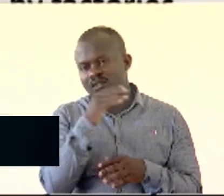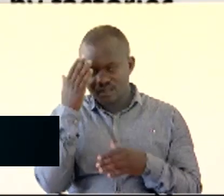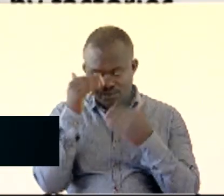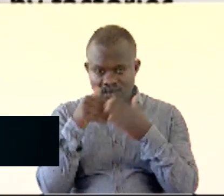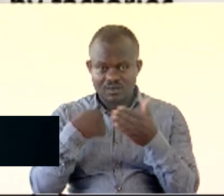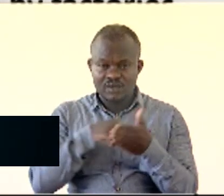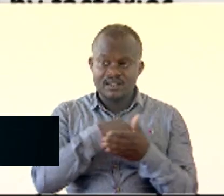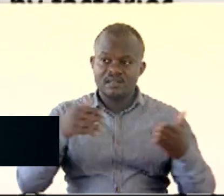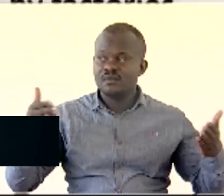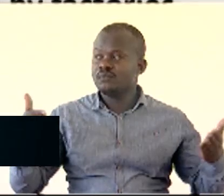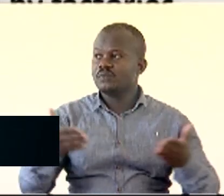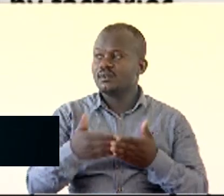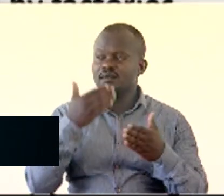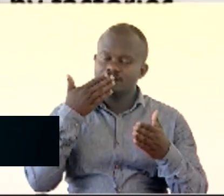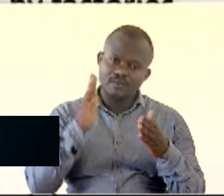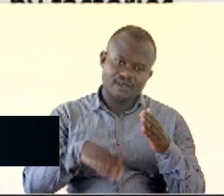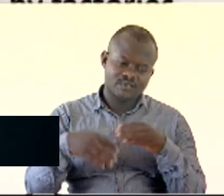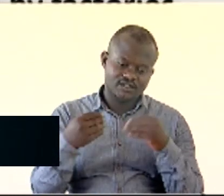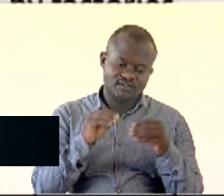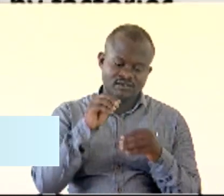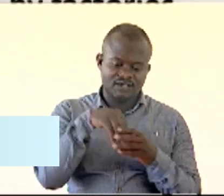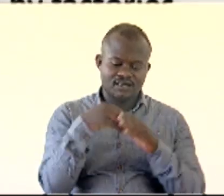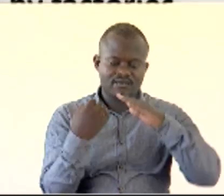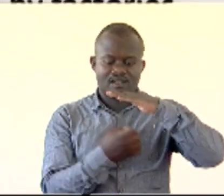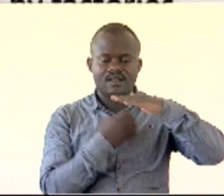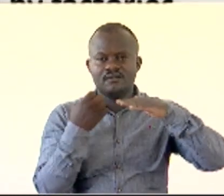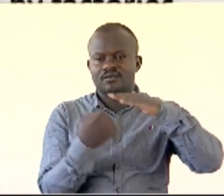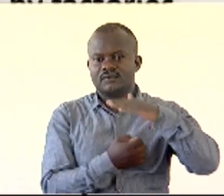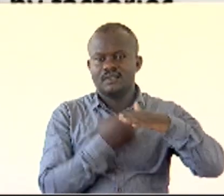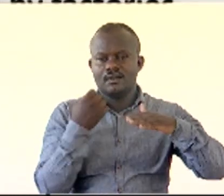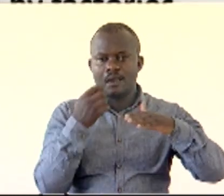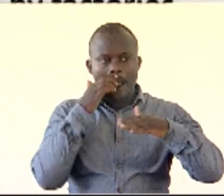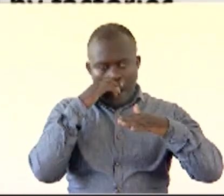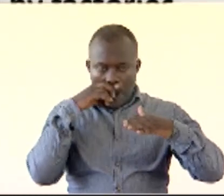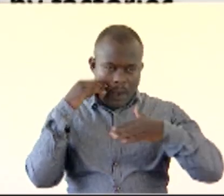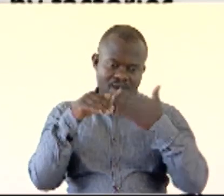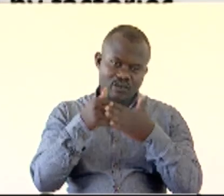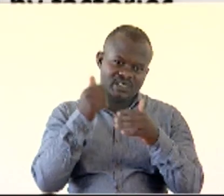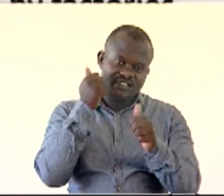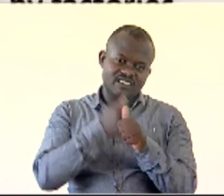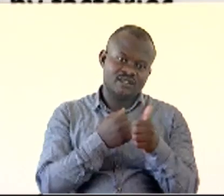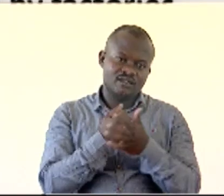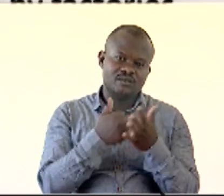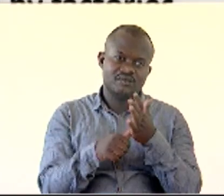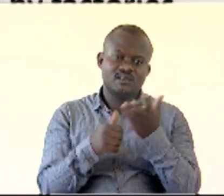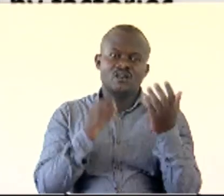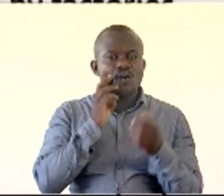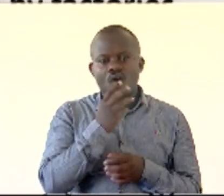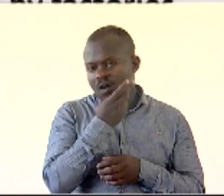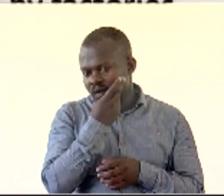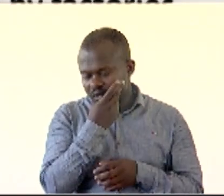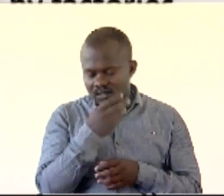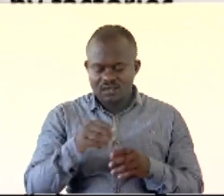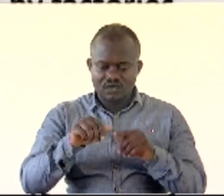have introduced harmful materials in the environment, materials which can harm water,